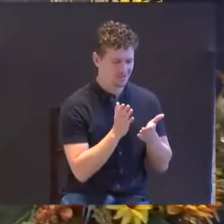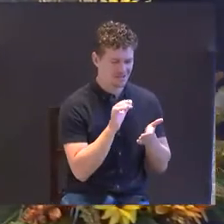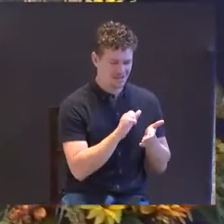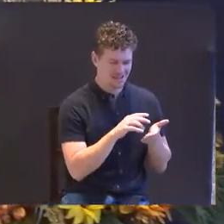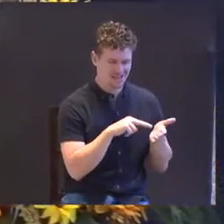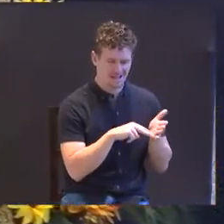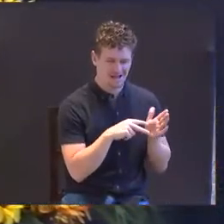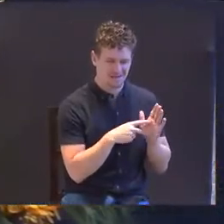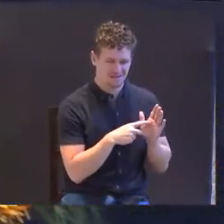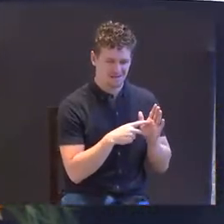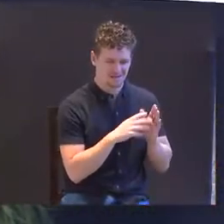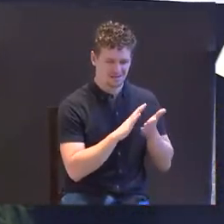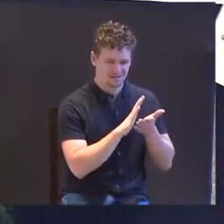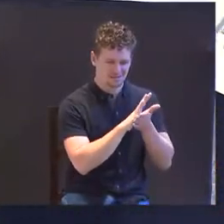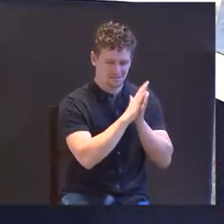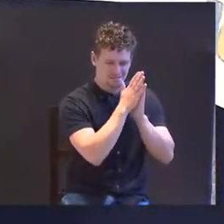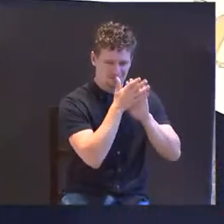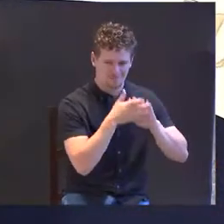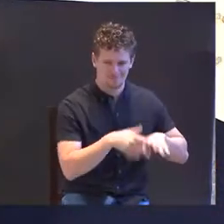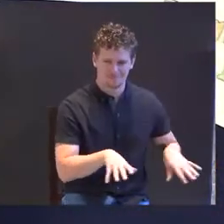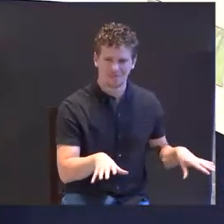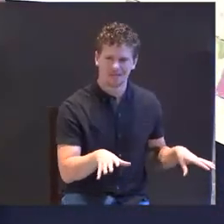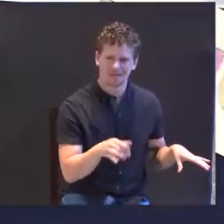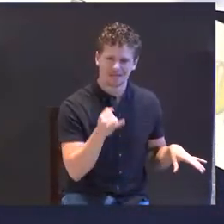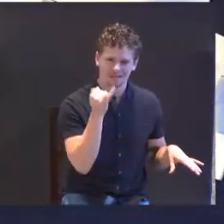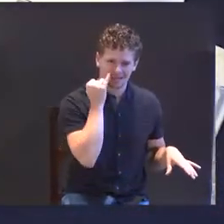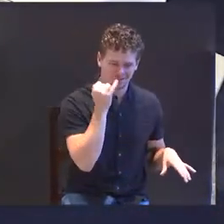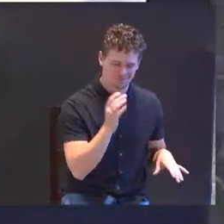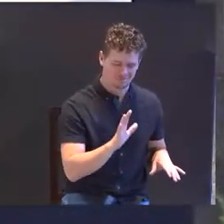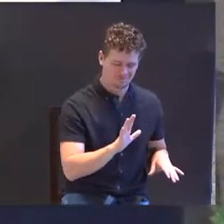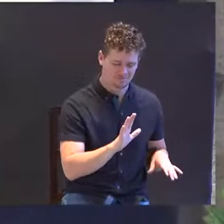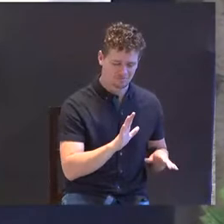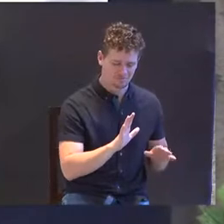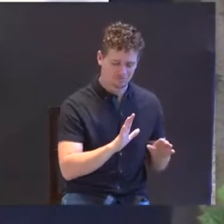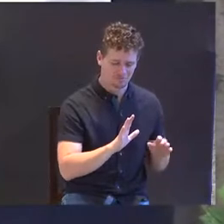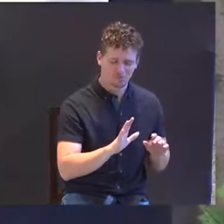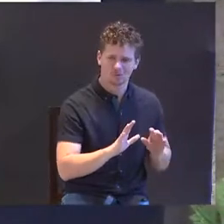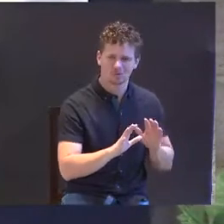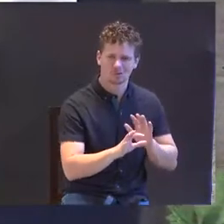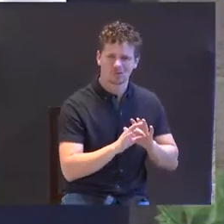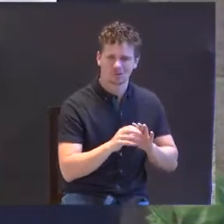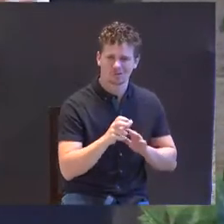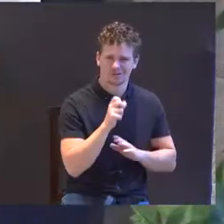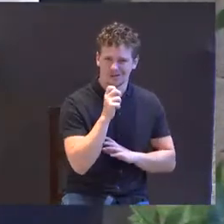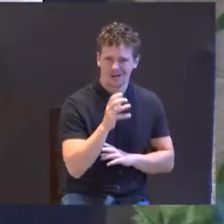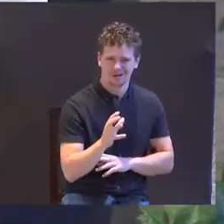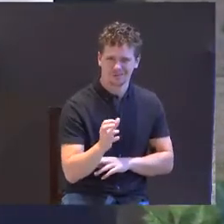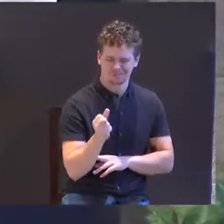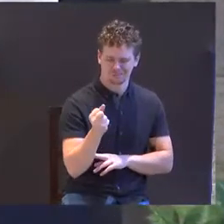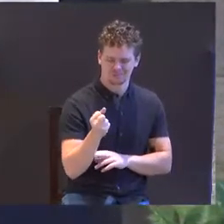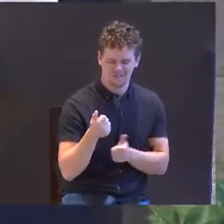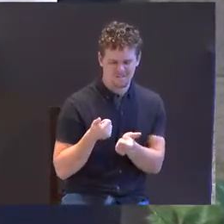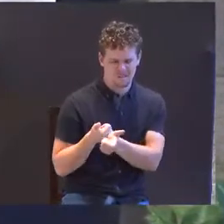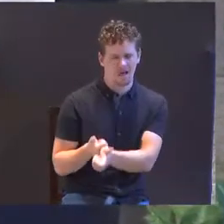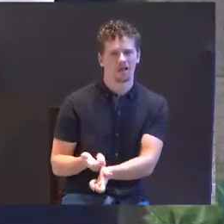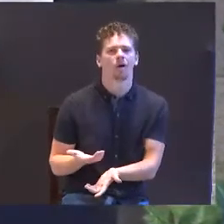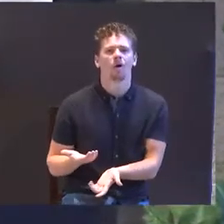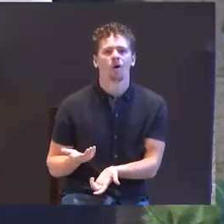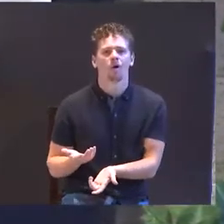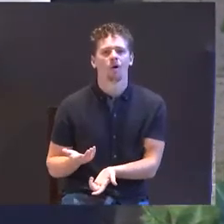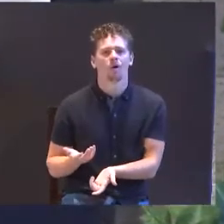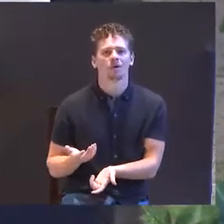that particular day, those people that walked were in a place of peace. I often have said, each of